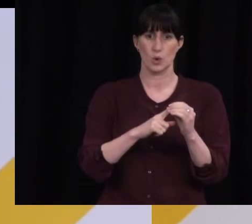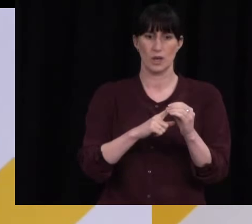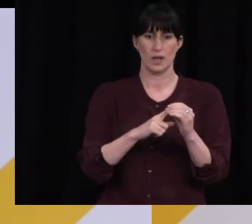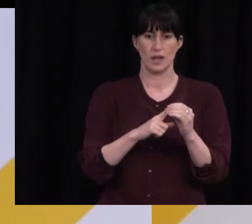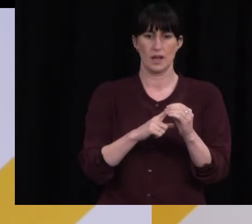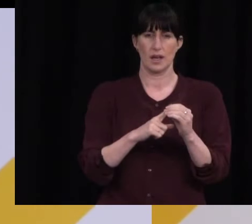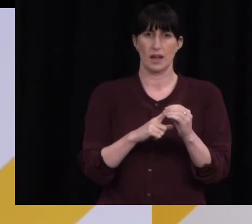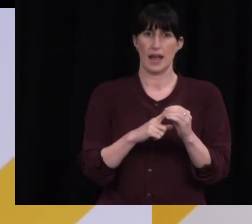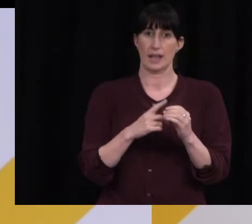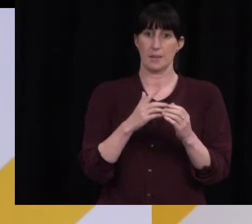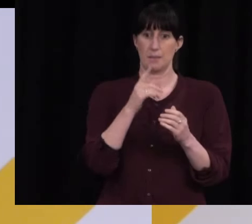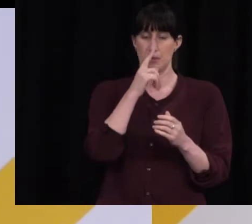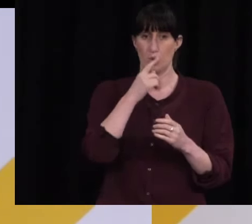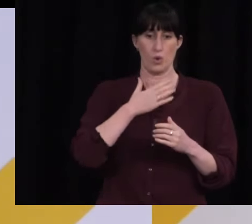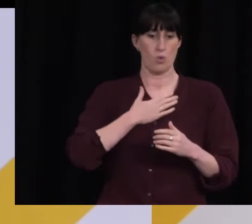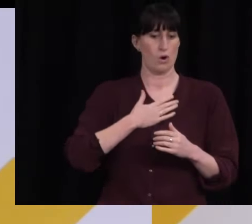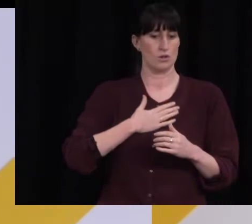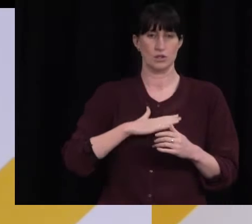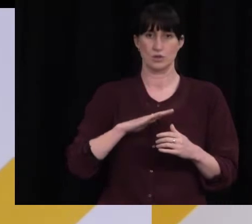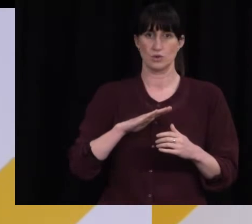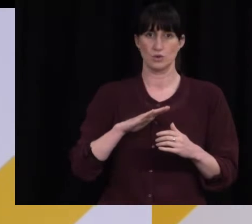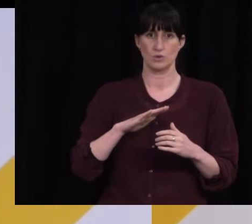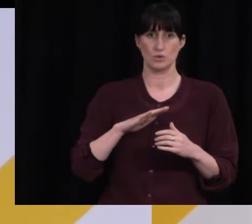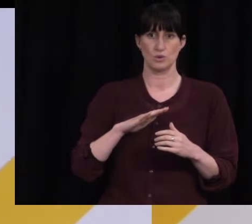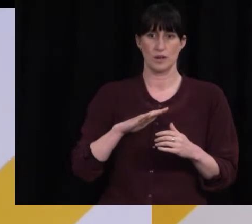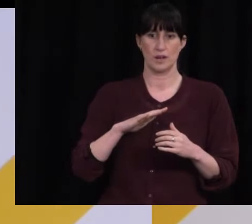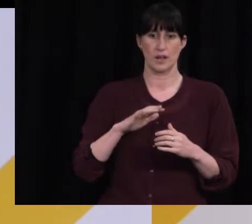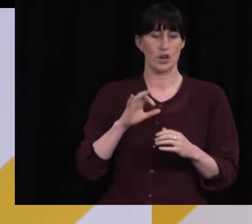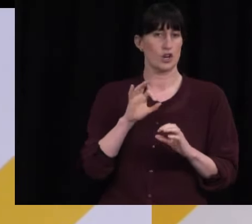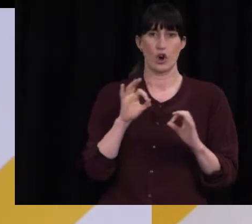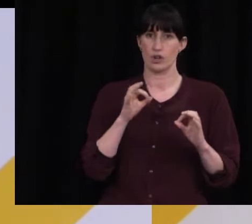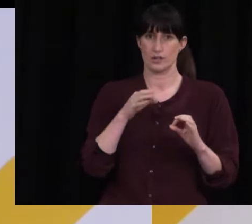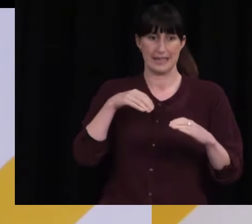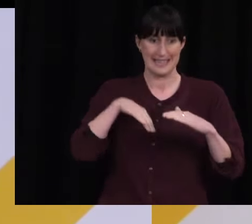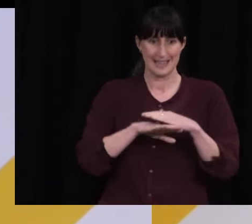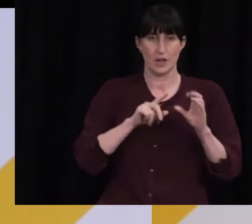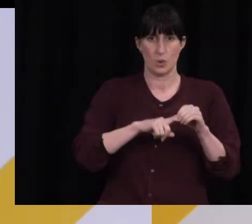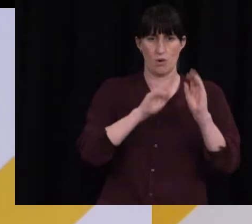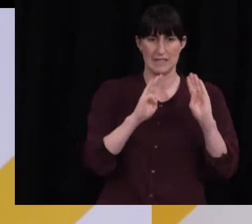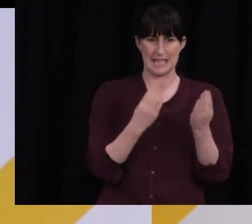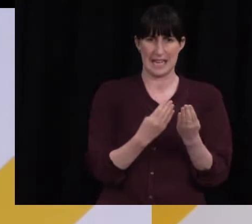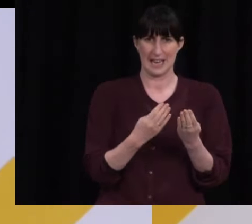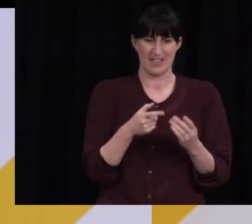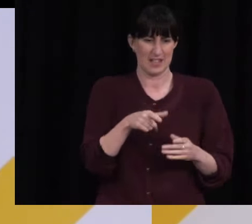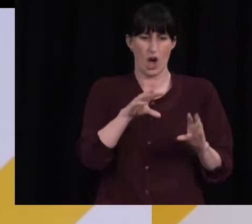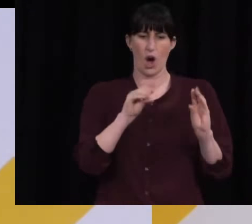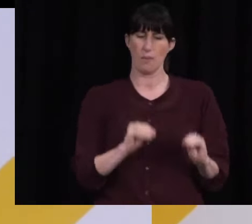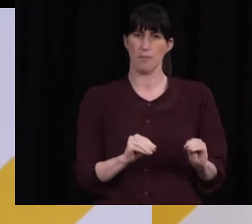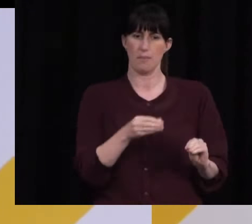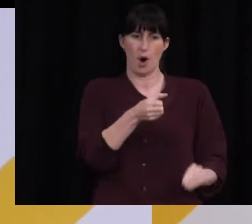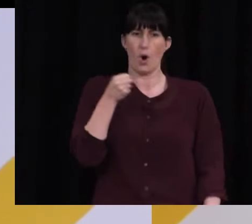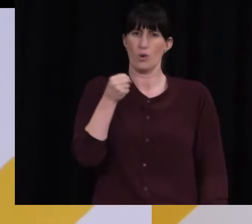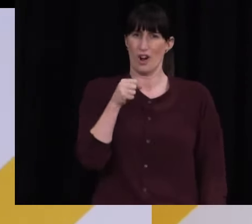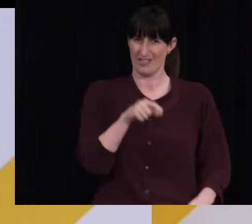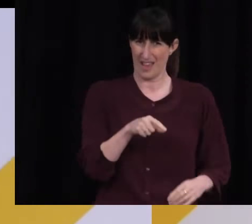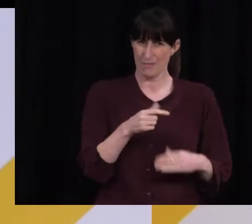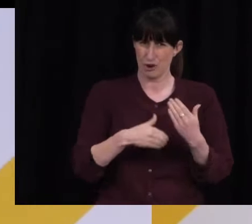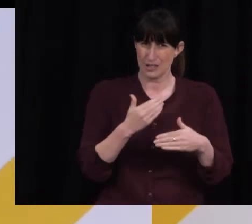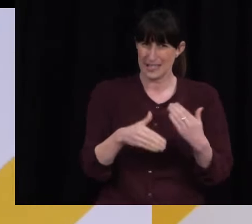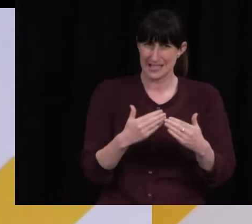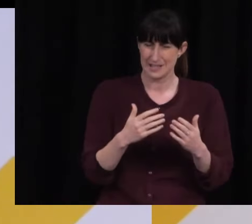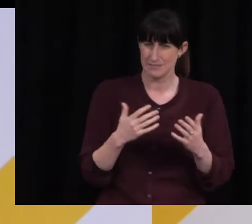until tomorrow. Why is that? Not something I'm familiar with, forgive me. Happy to get your response if indeed. I can shed some light on that. You'll recall